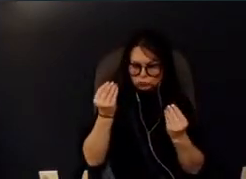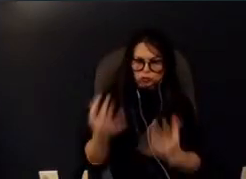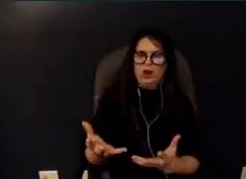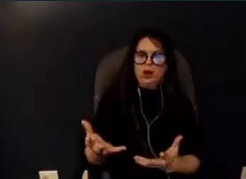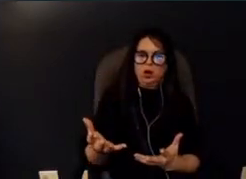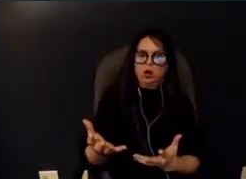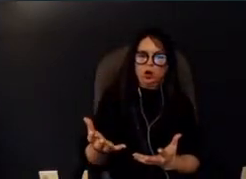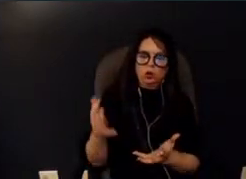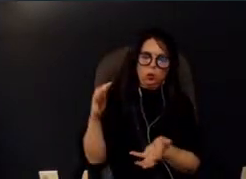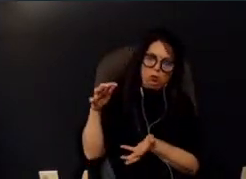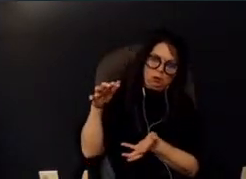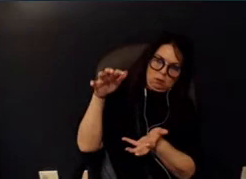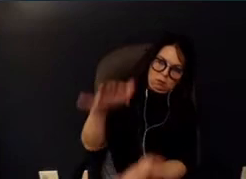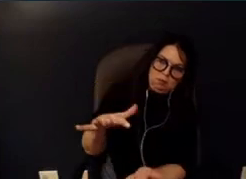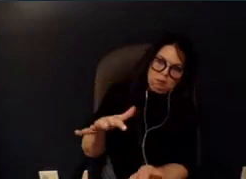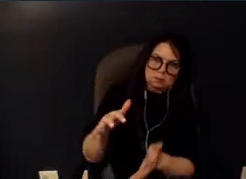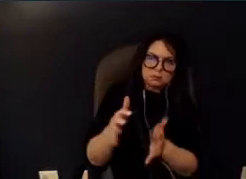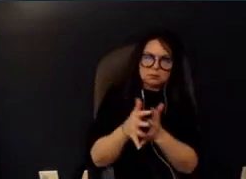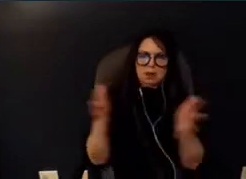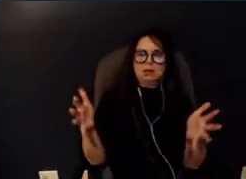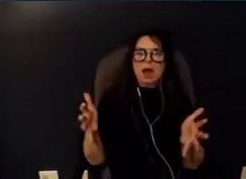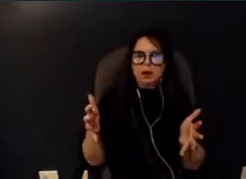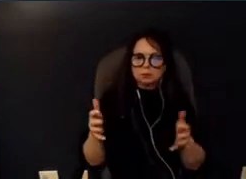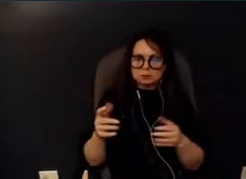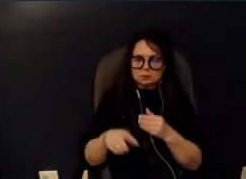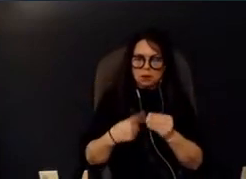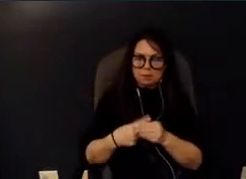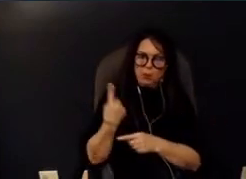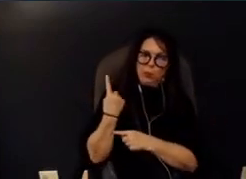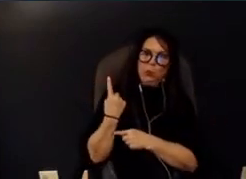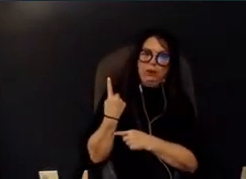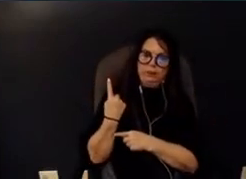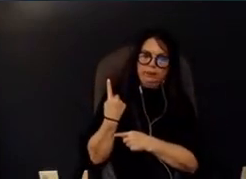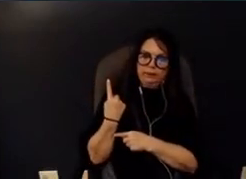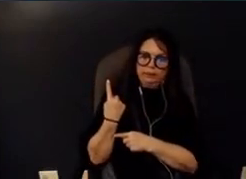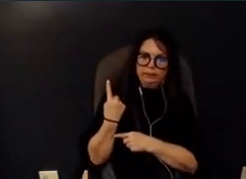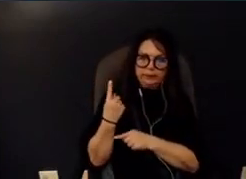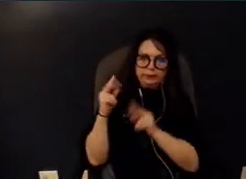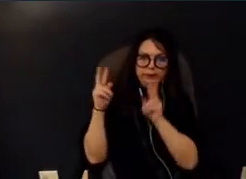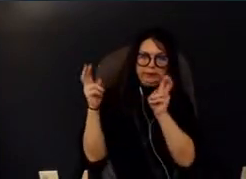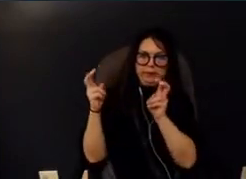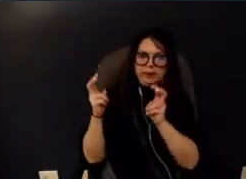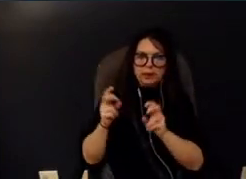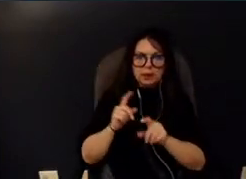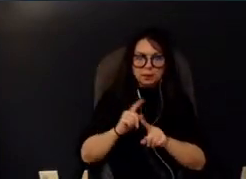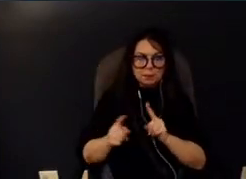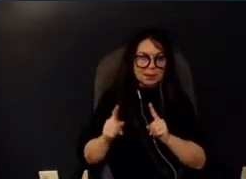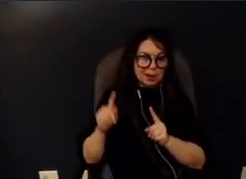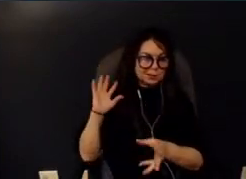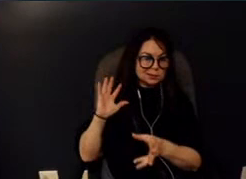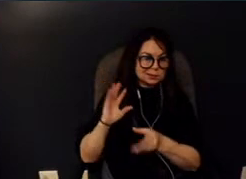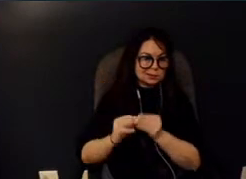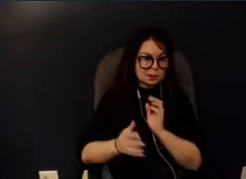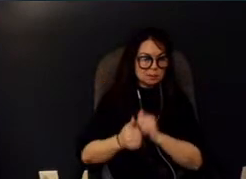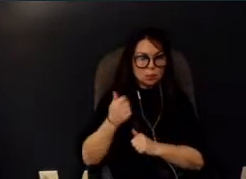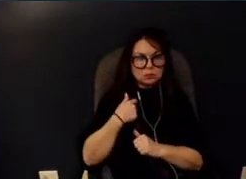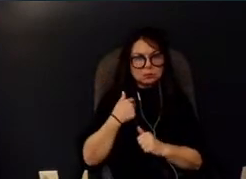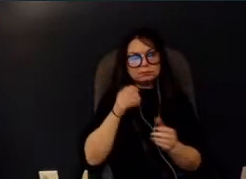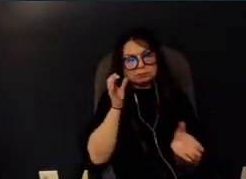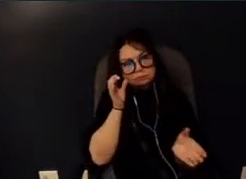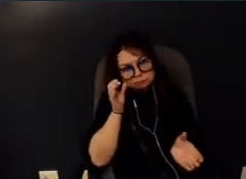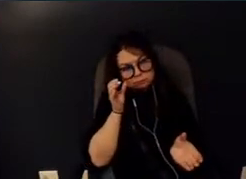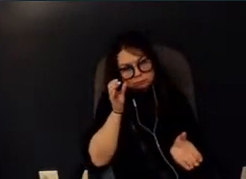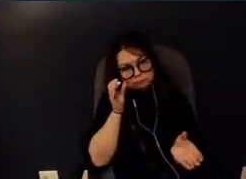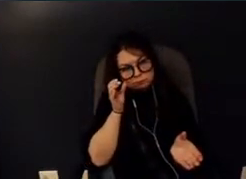one thing because I've been mostly listening and paying attention to how this work has been